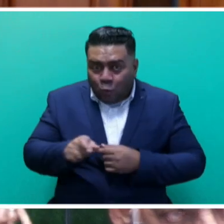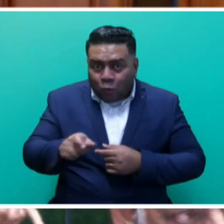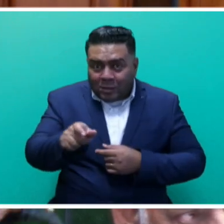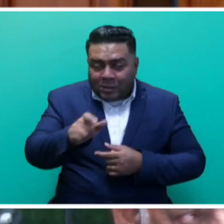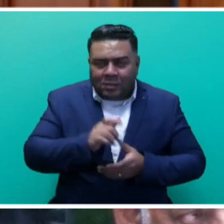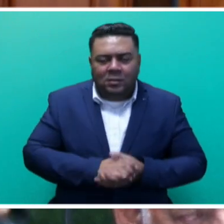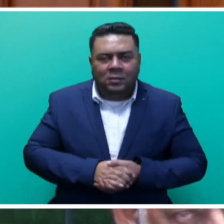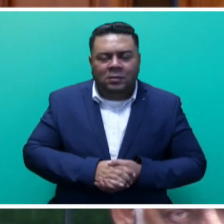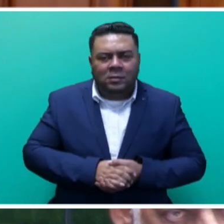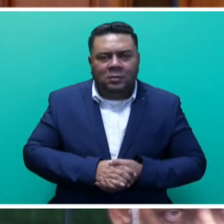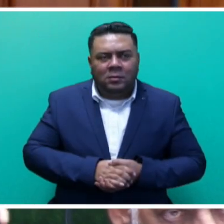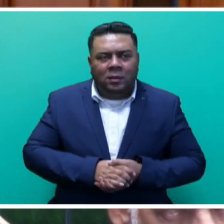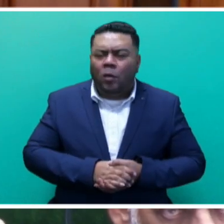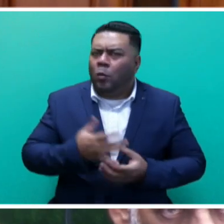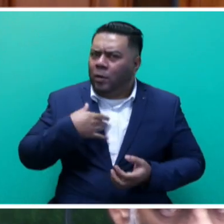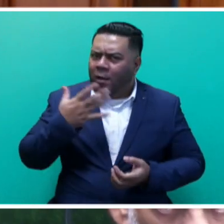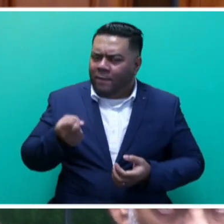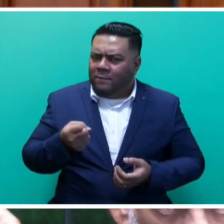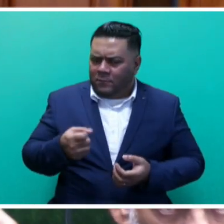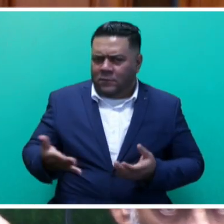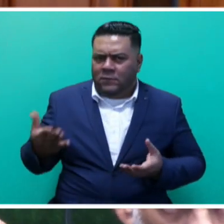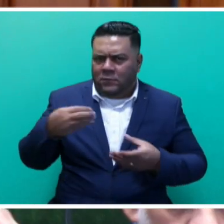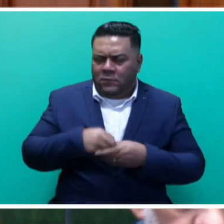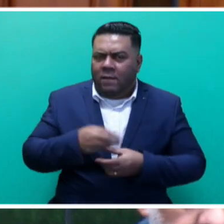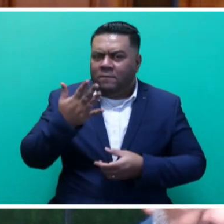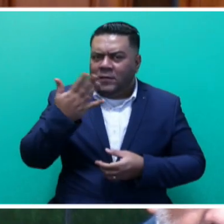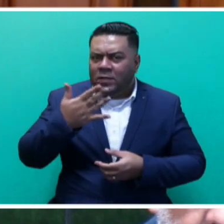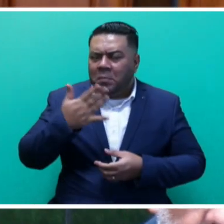we are approaching 50% utilization.